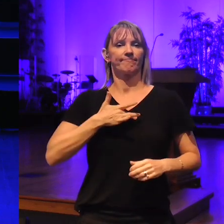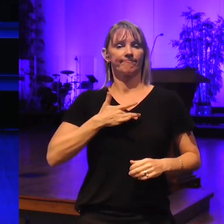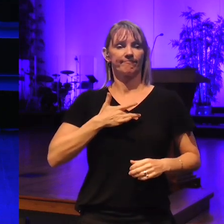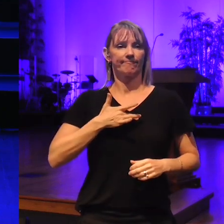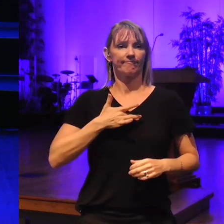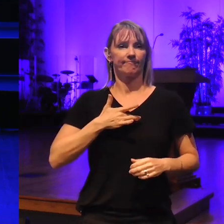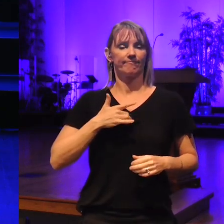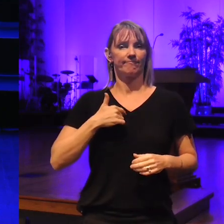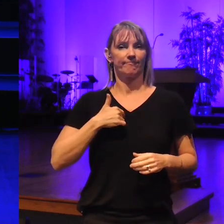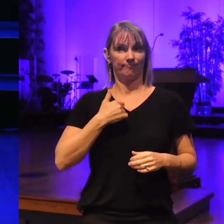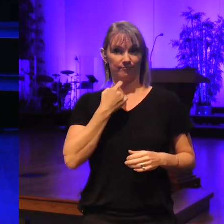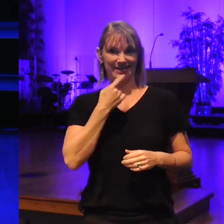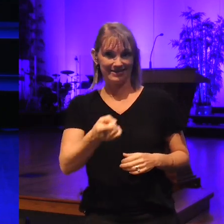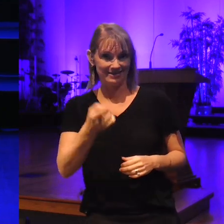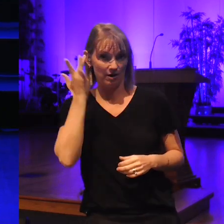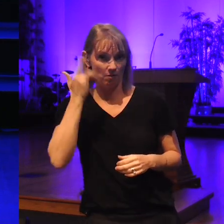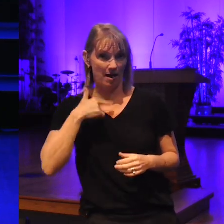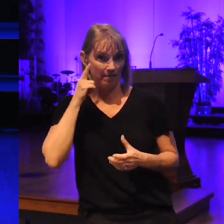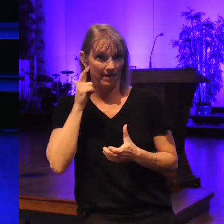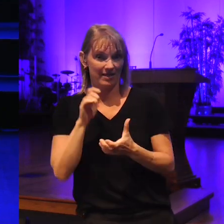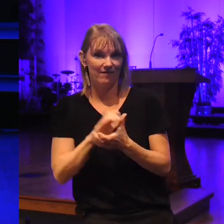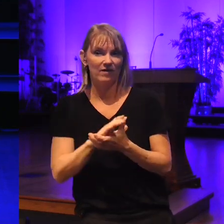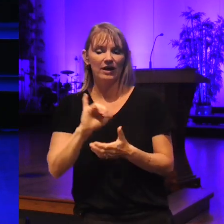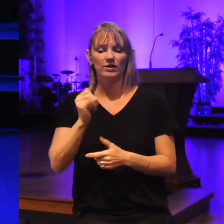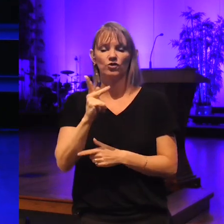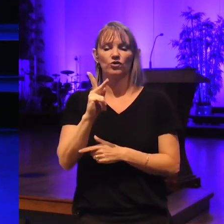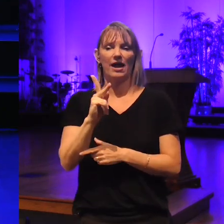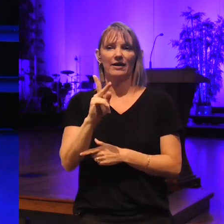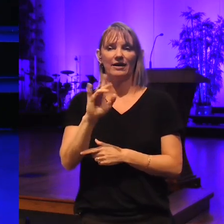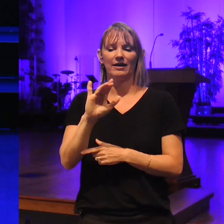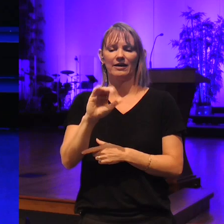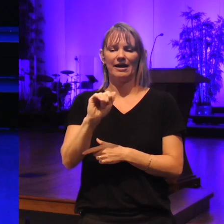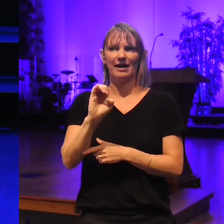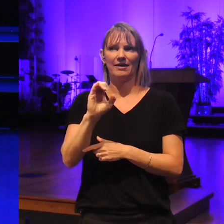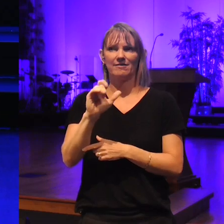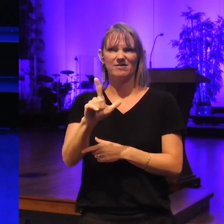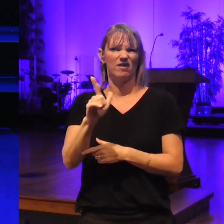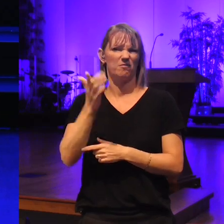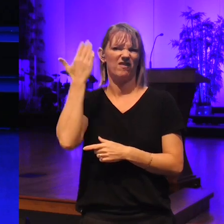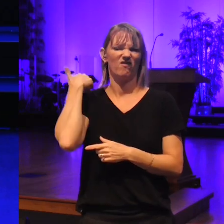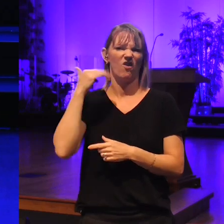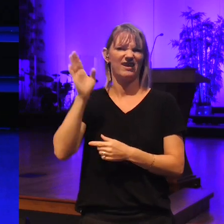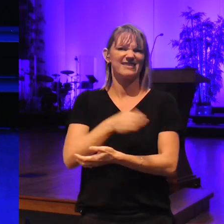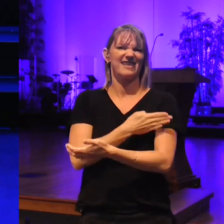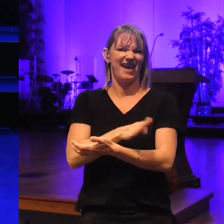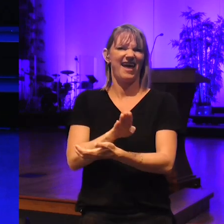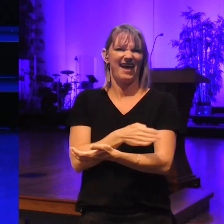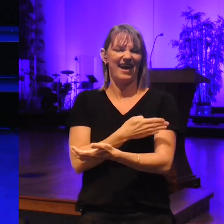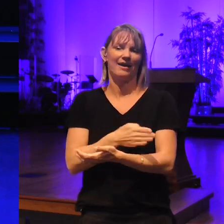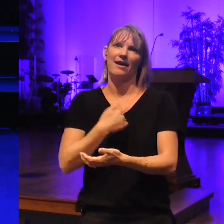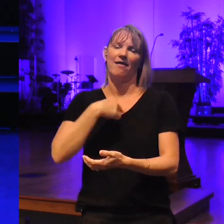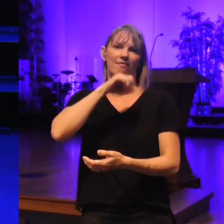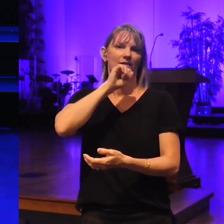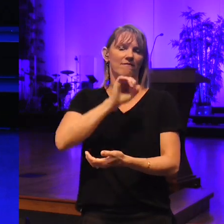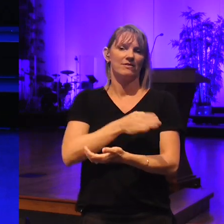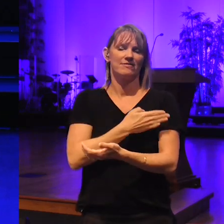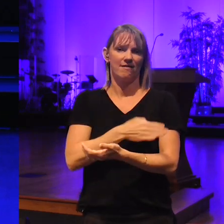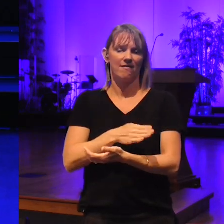And I'm going to say this because I believe it. Jack Castle, who used to sing here many years ago, he sang this song, and I always loved